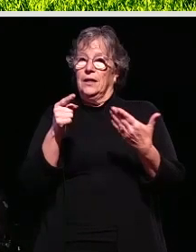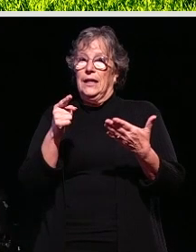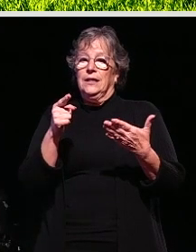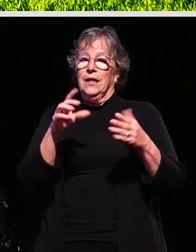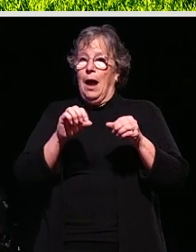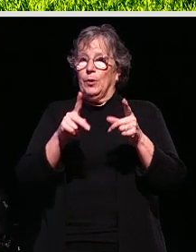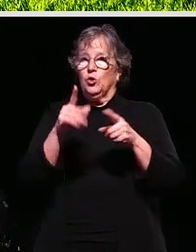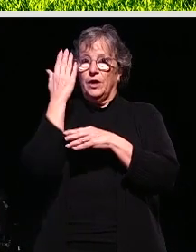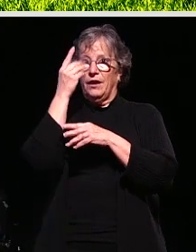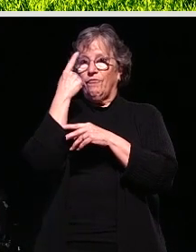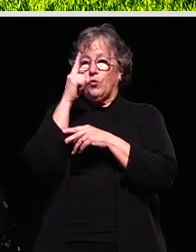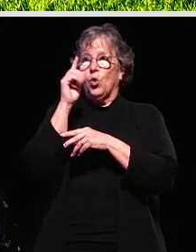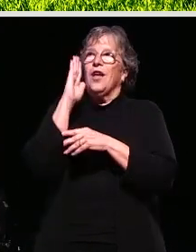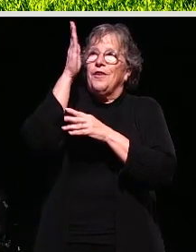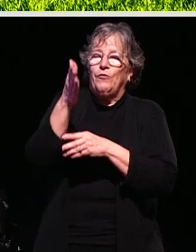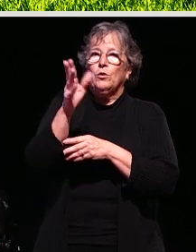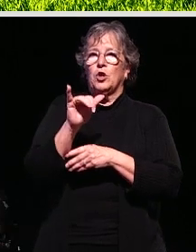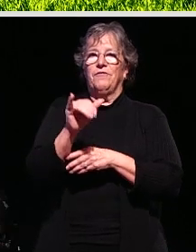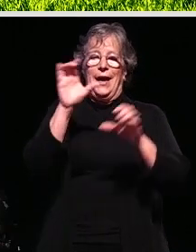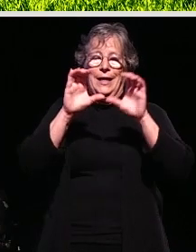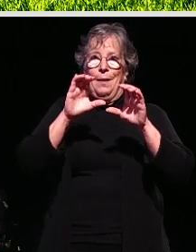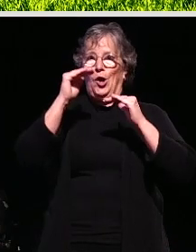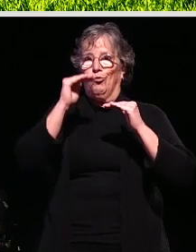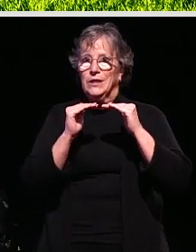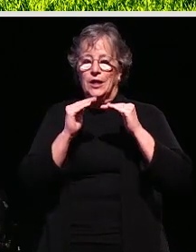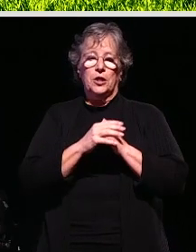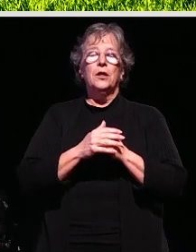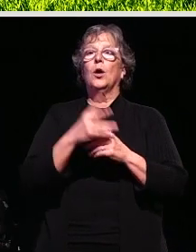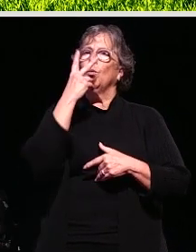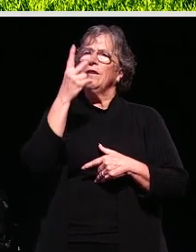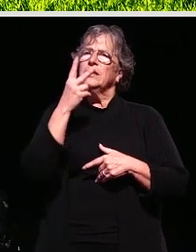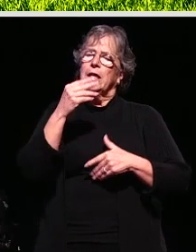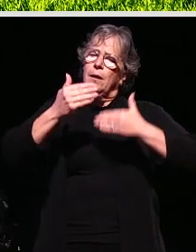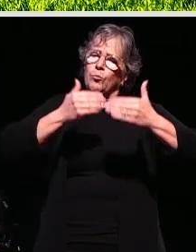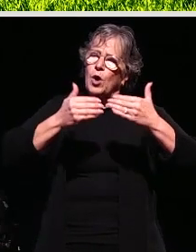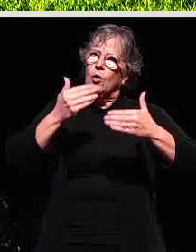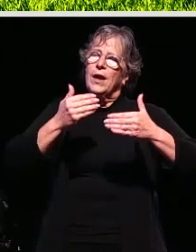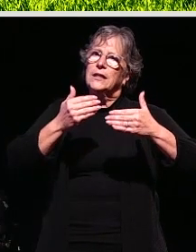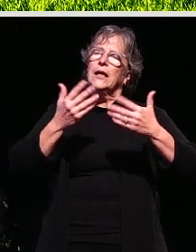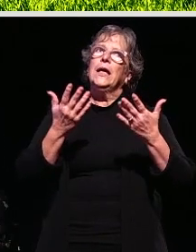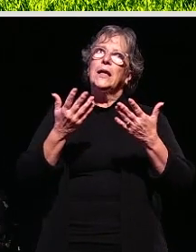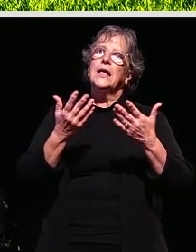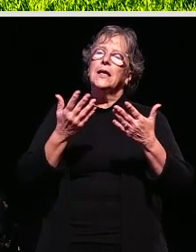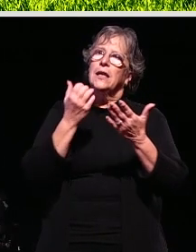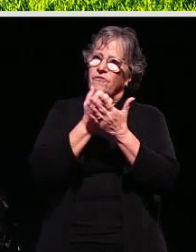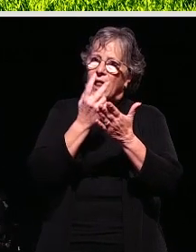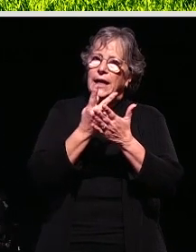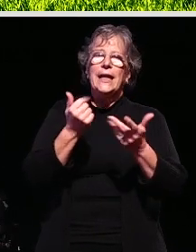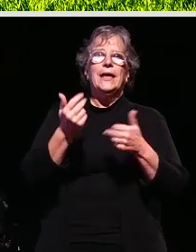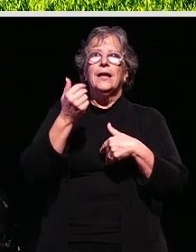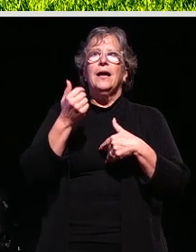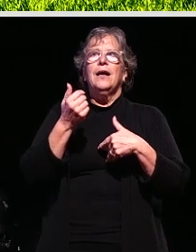We've been focused on the seed application for the last 3 years and have made significant progress in validating and positioning ourselves to significantly scale